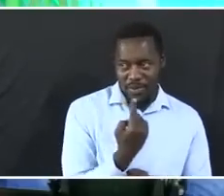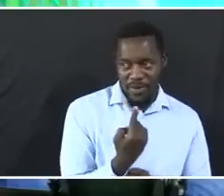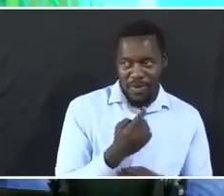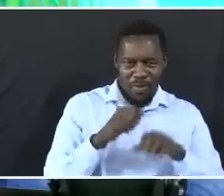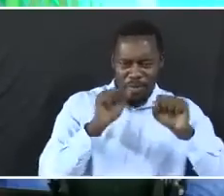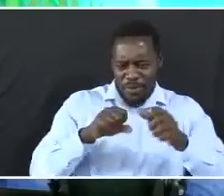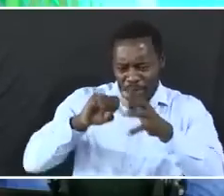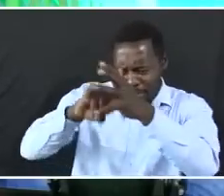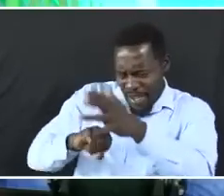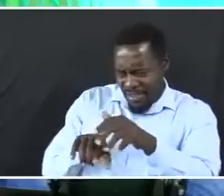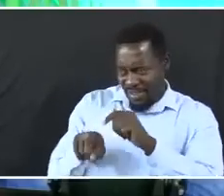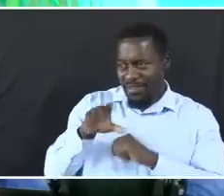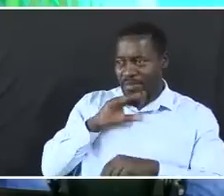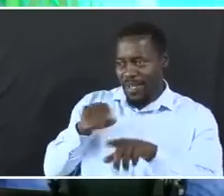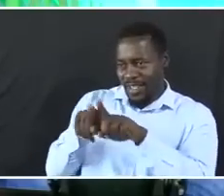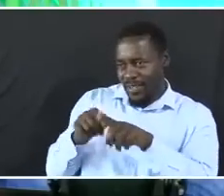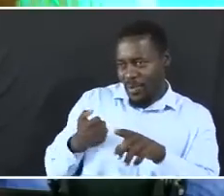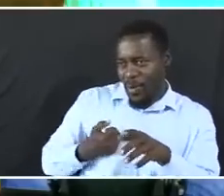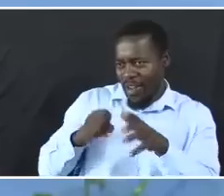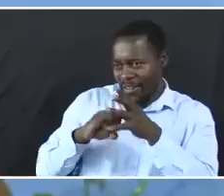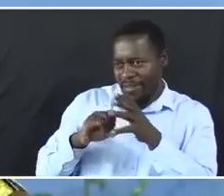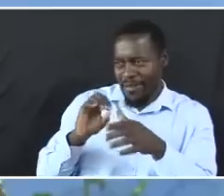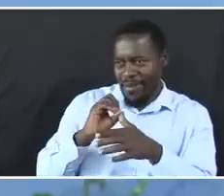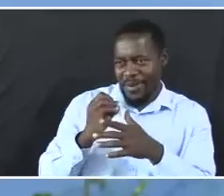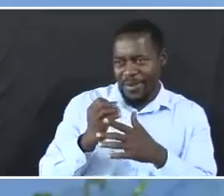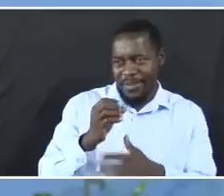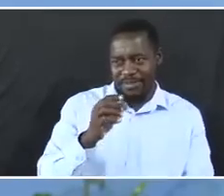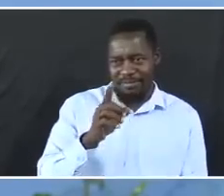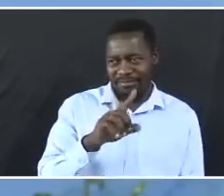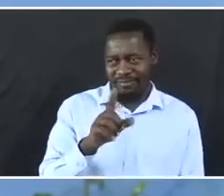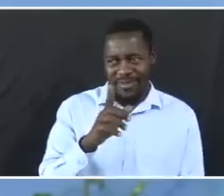I think you can take those two for now. Okay.